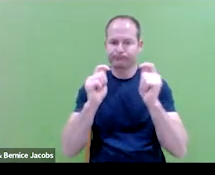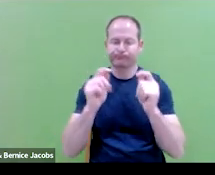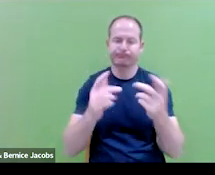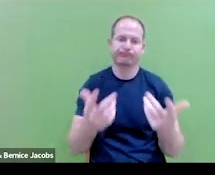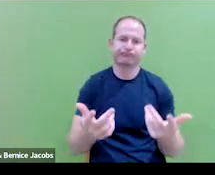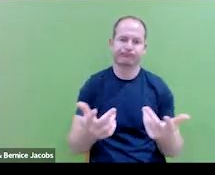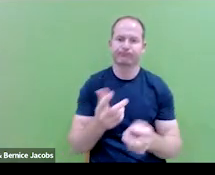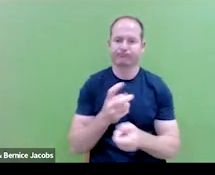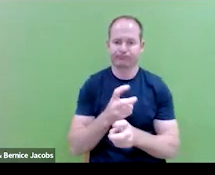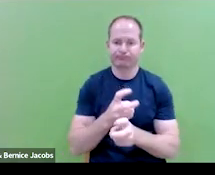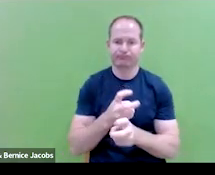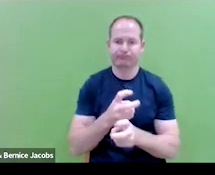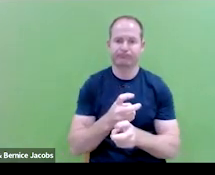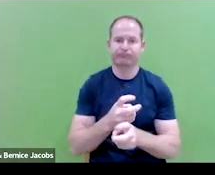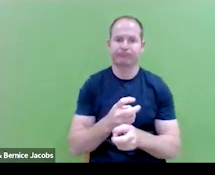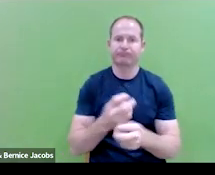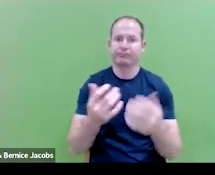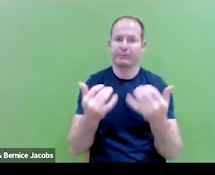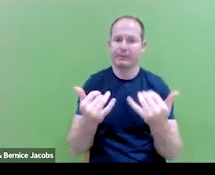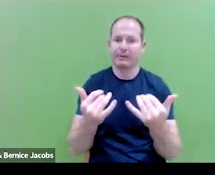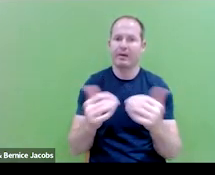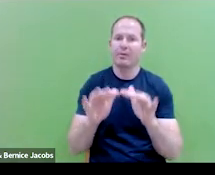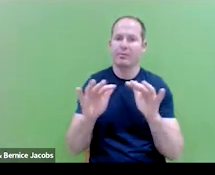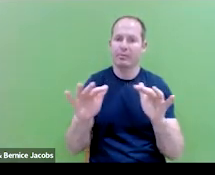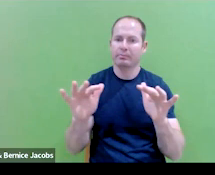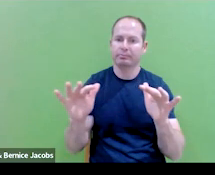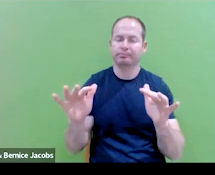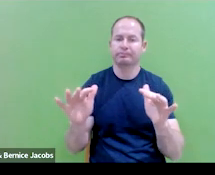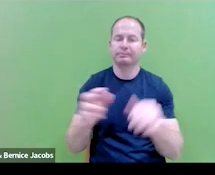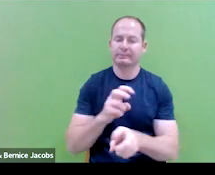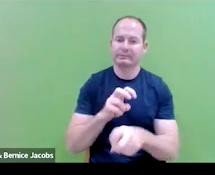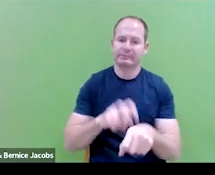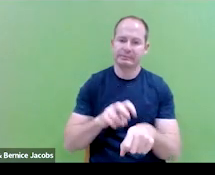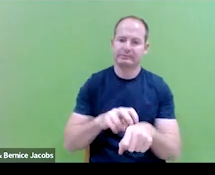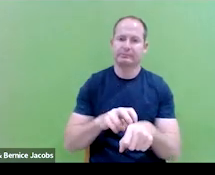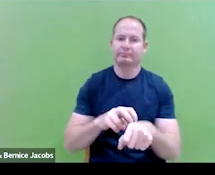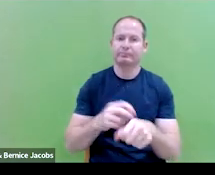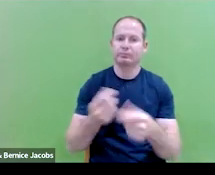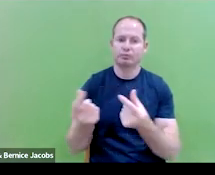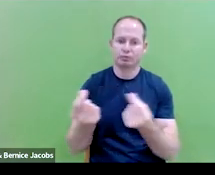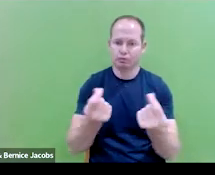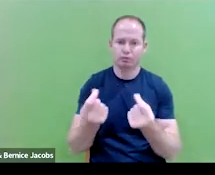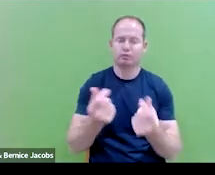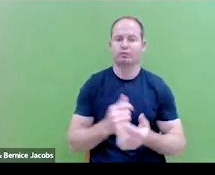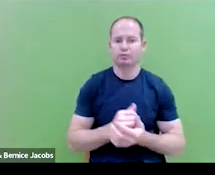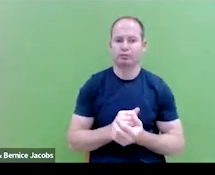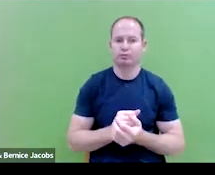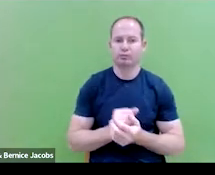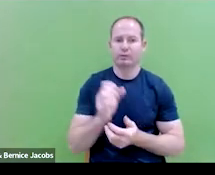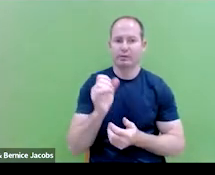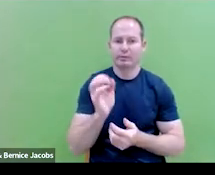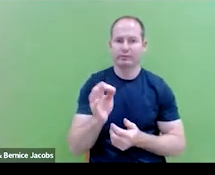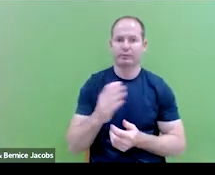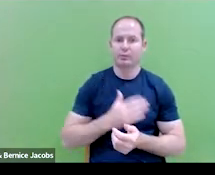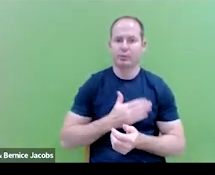And that's another stereotype that also needs to be addressed when you wanted to go and gather